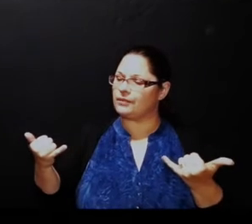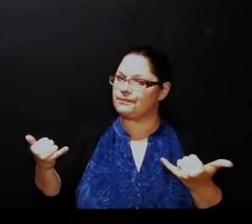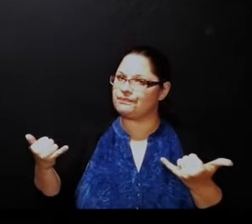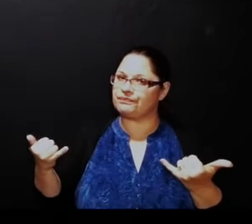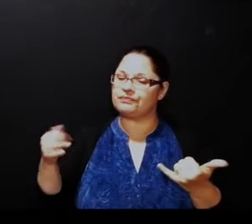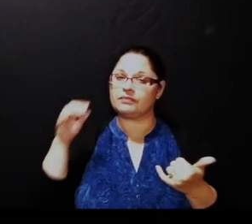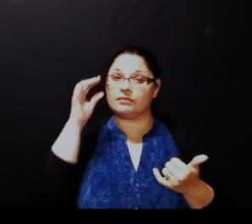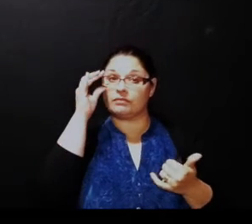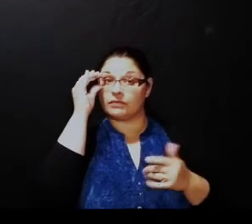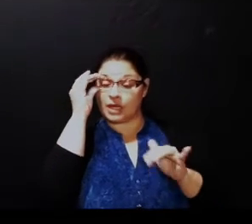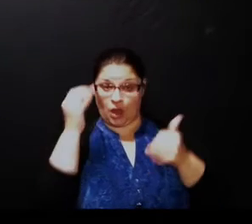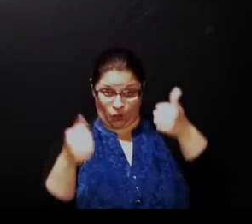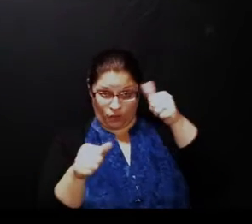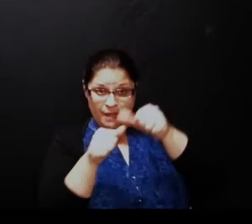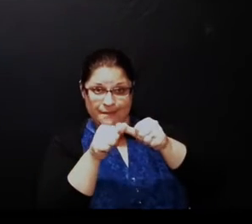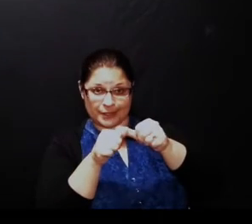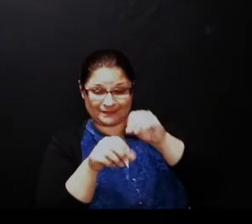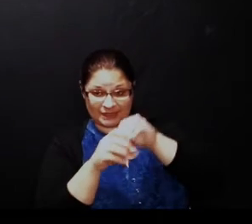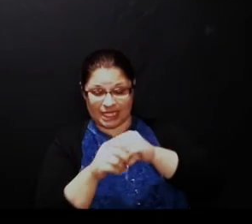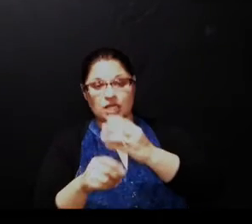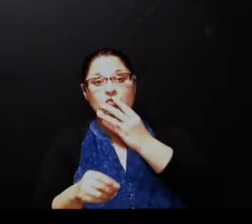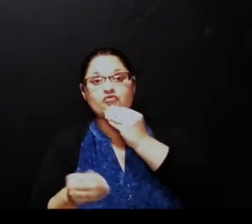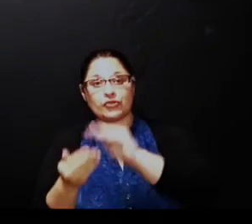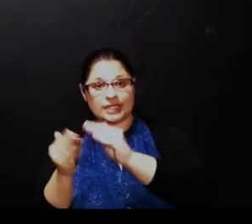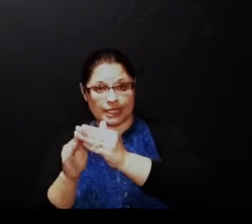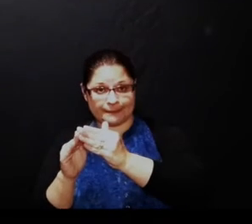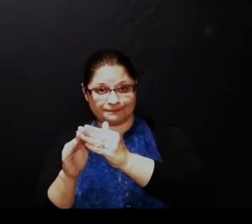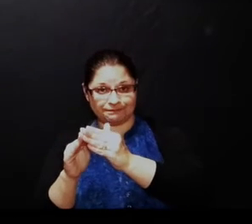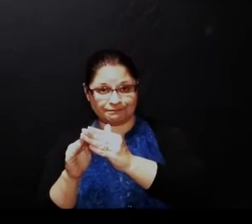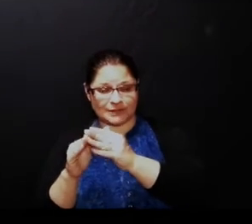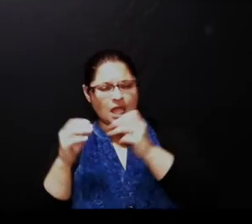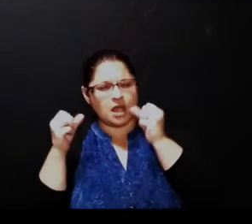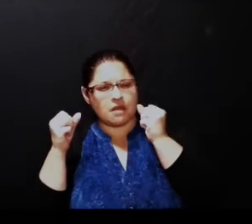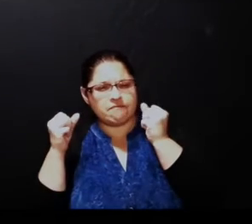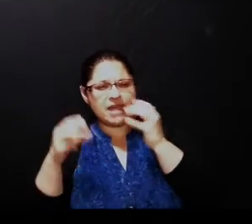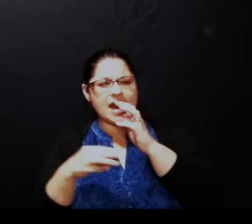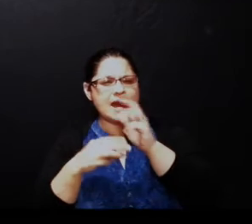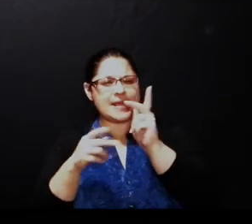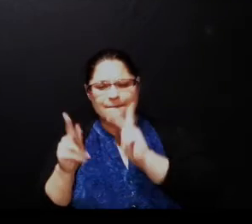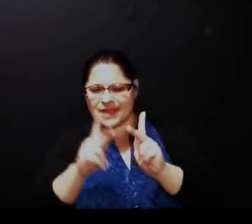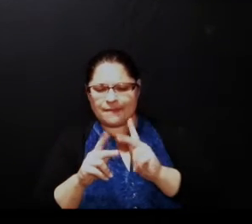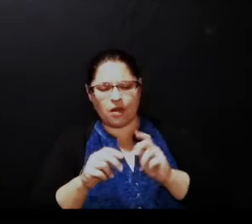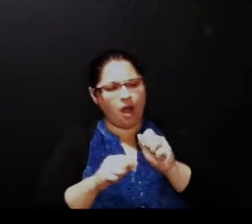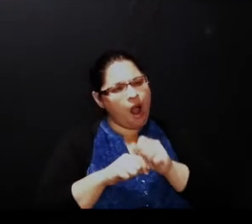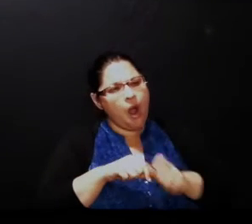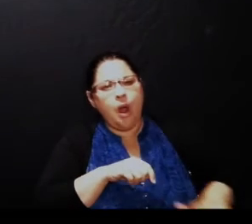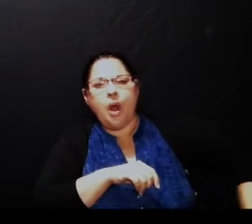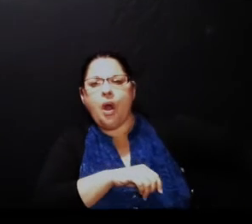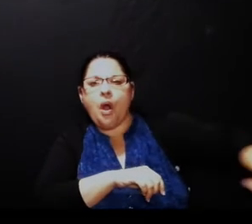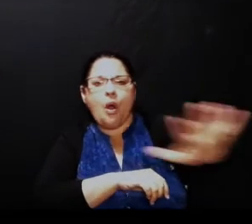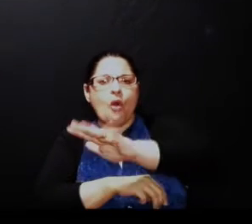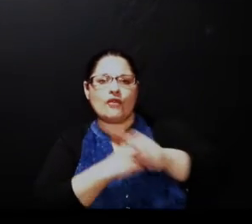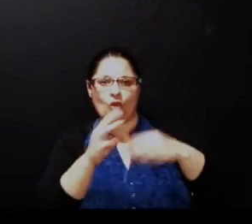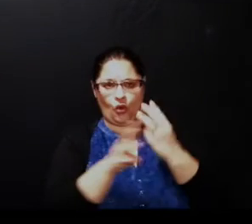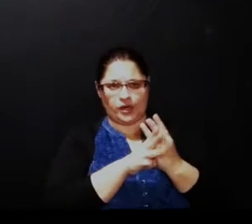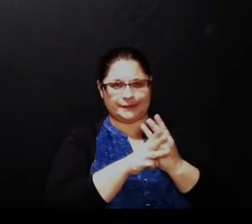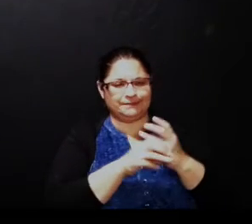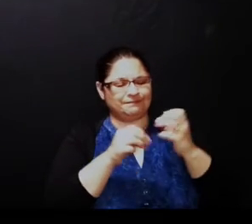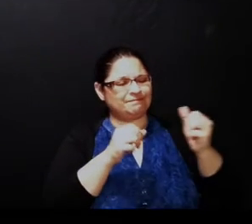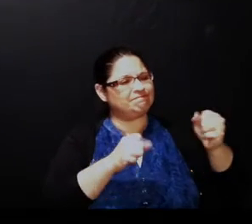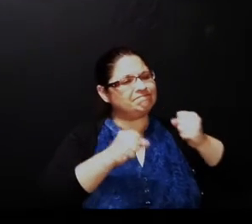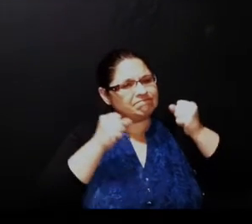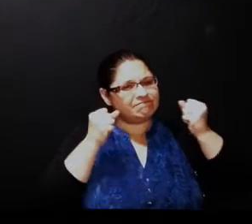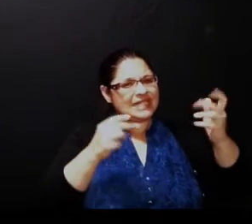filled with the world that day. People had come from all over the world for the celebration of Passover.